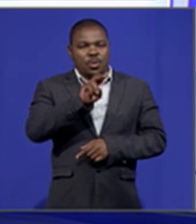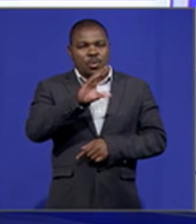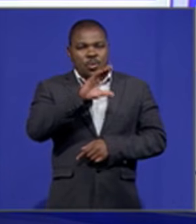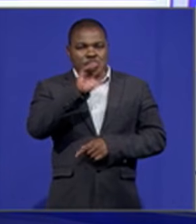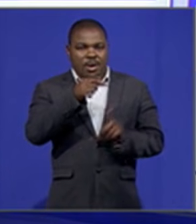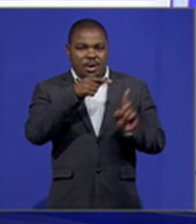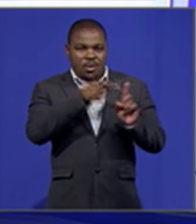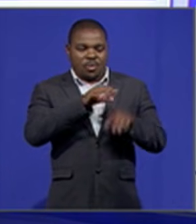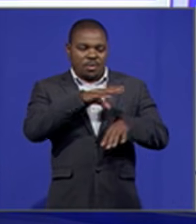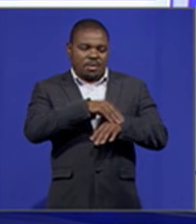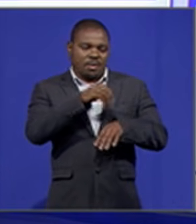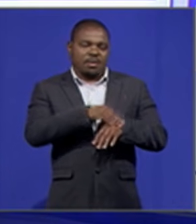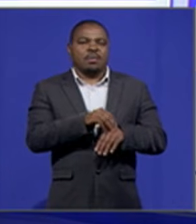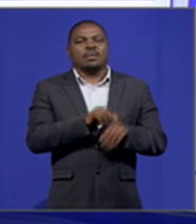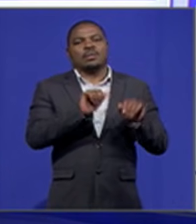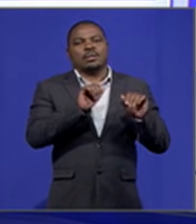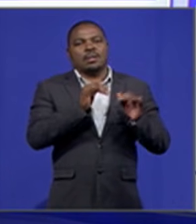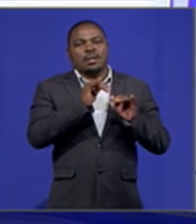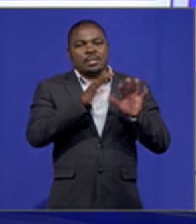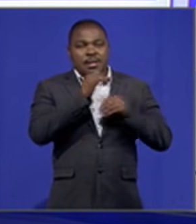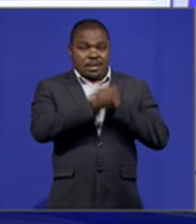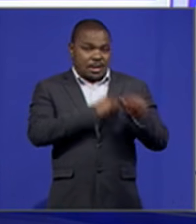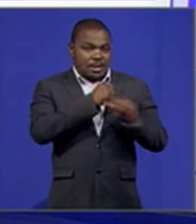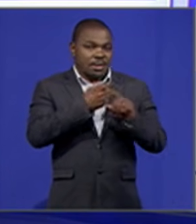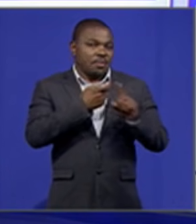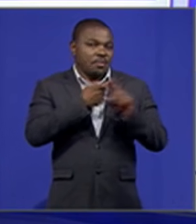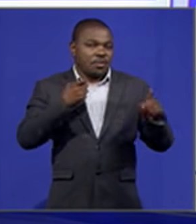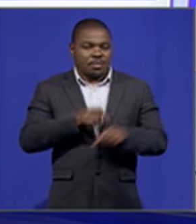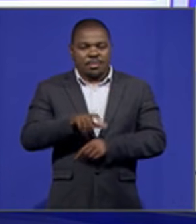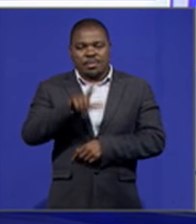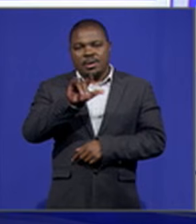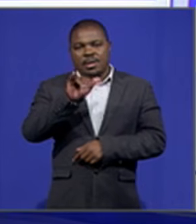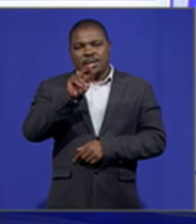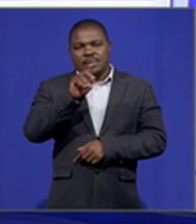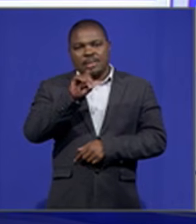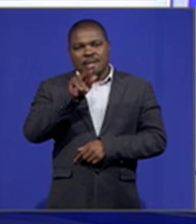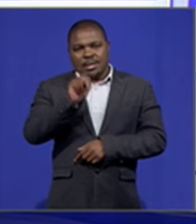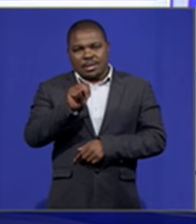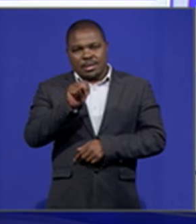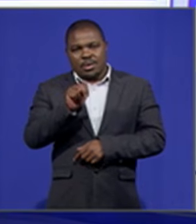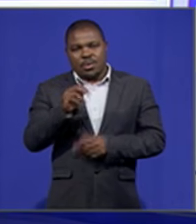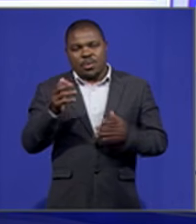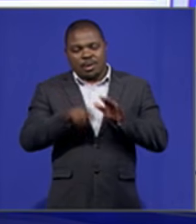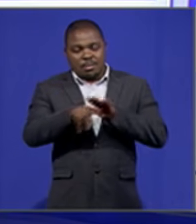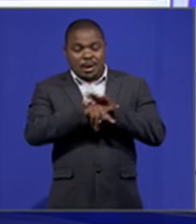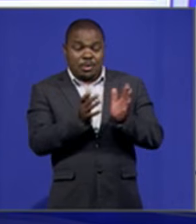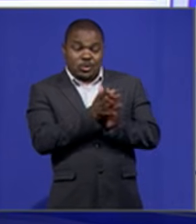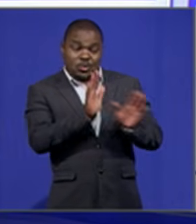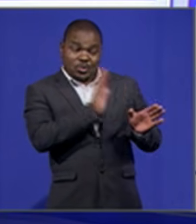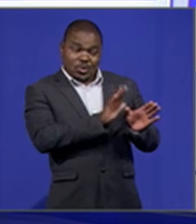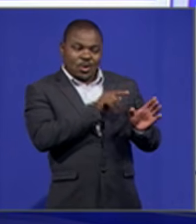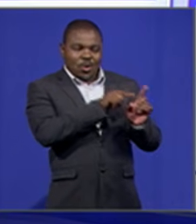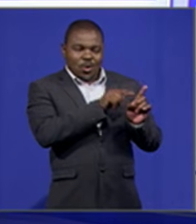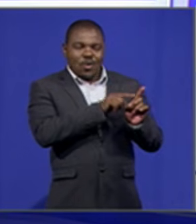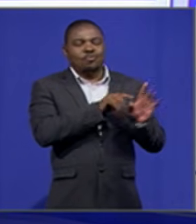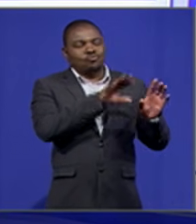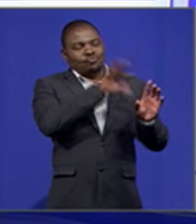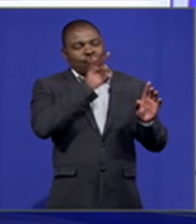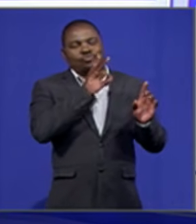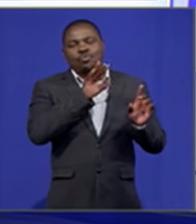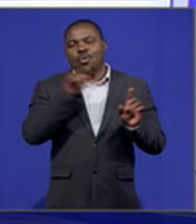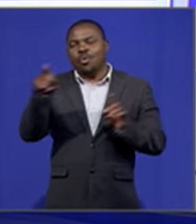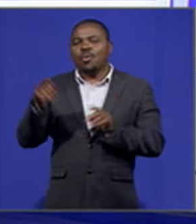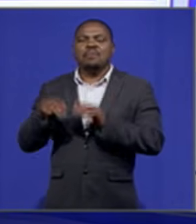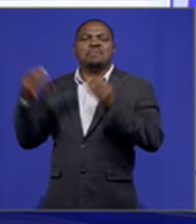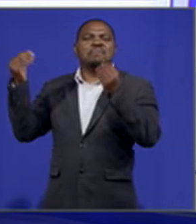Mare wa mengwaga e 10 go tšwa ka sekolong sa Lyre School Low Golden Haze ka Linden yo a tlabego a le kgauso le dinaletšana tša